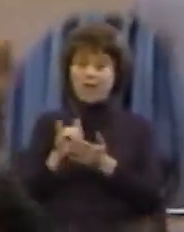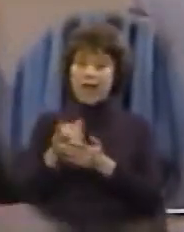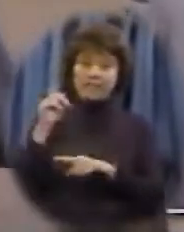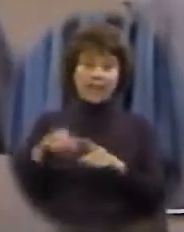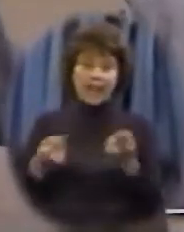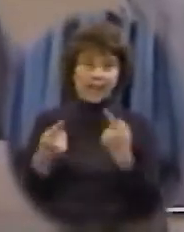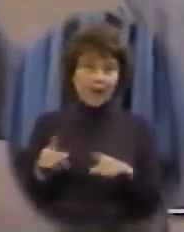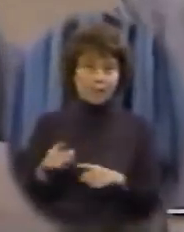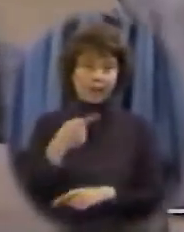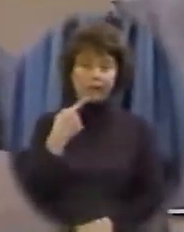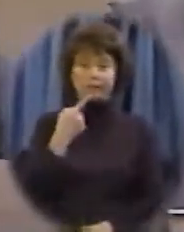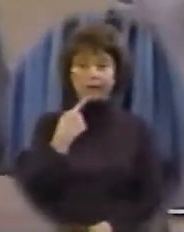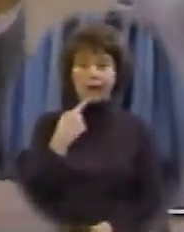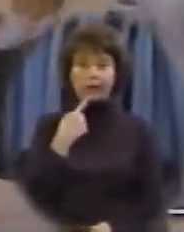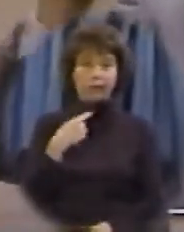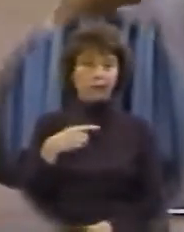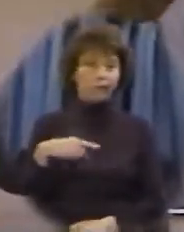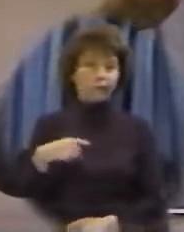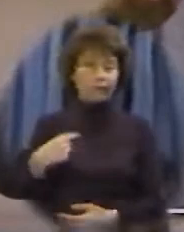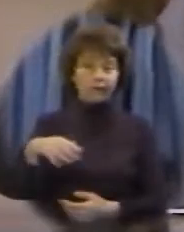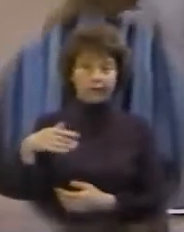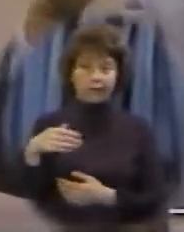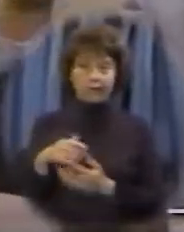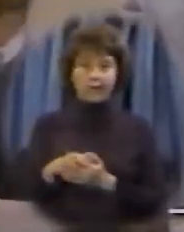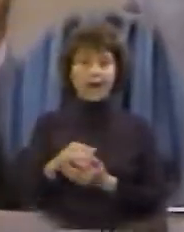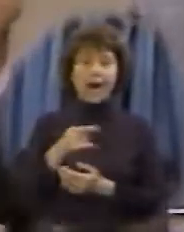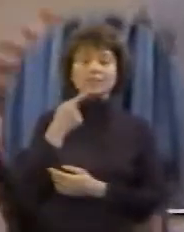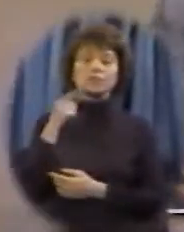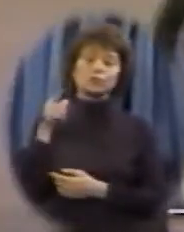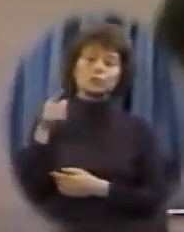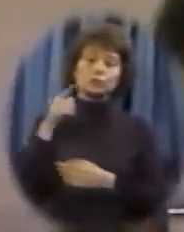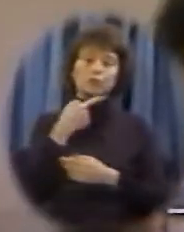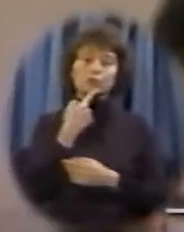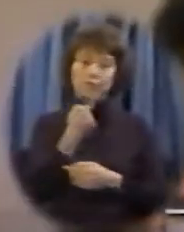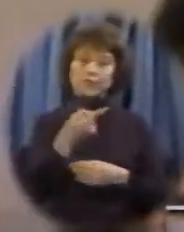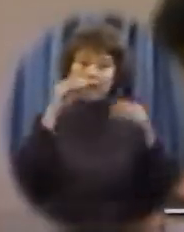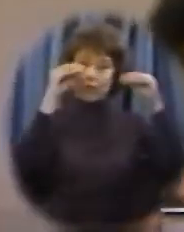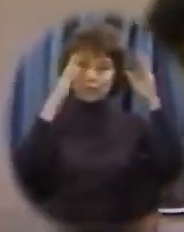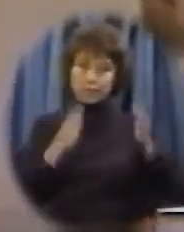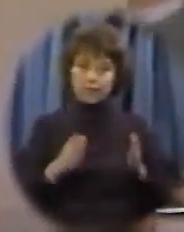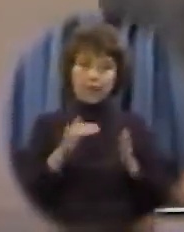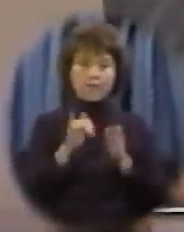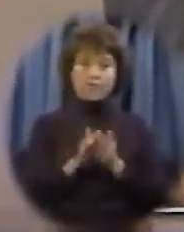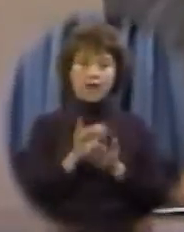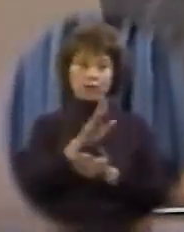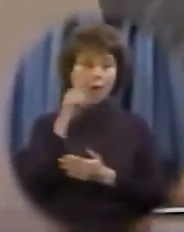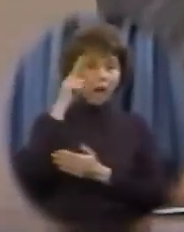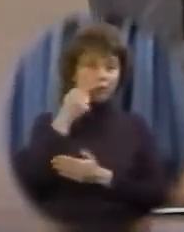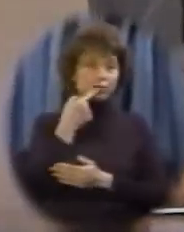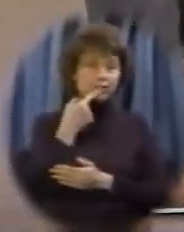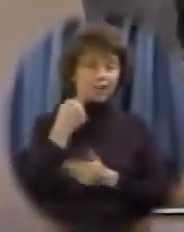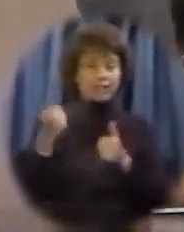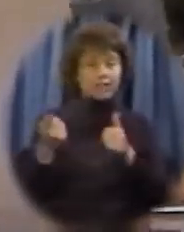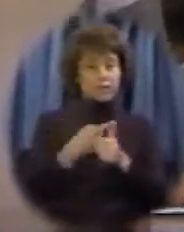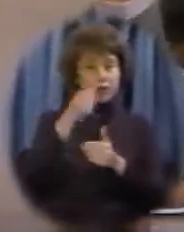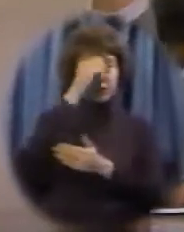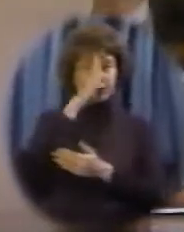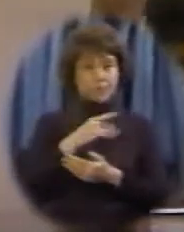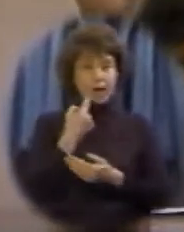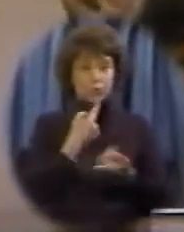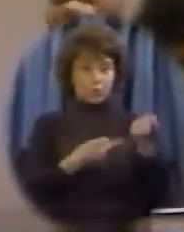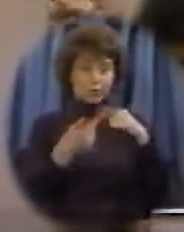said, let me tell you what you do. You tell the little possum-headed professor that your uncle said that the first man that ever got in this world got here